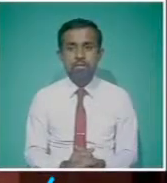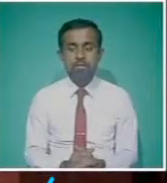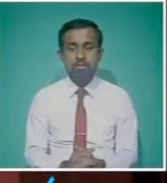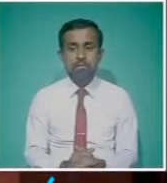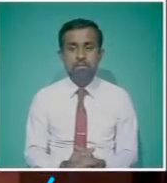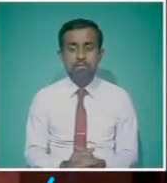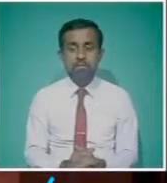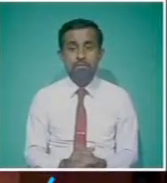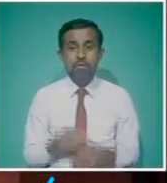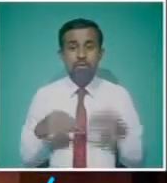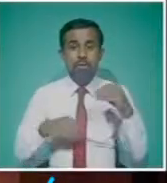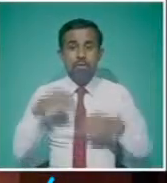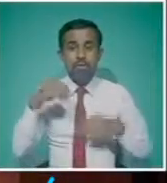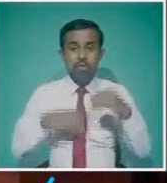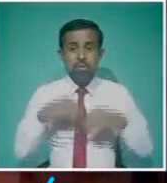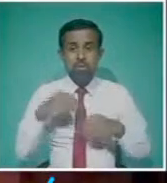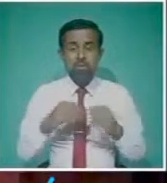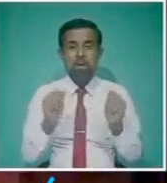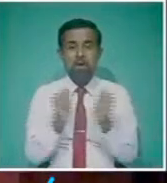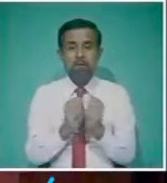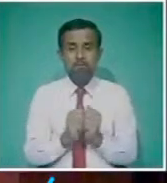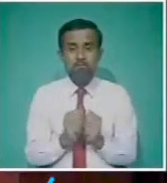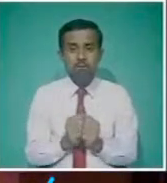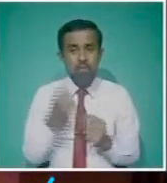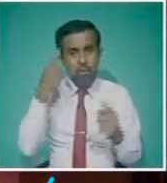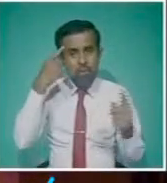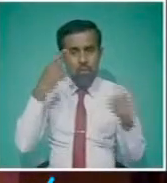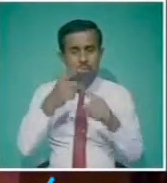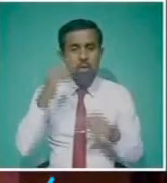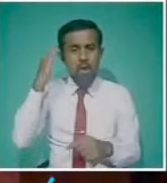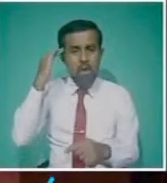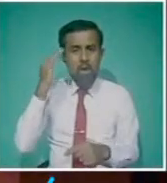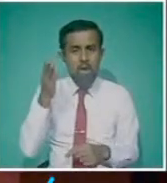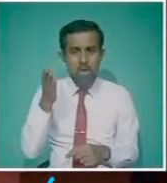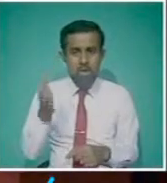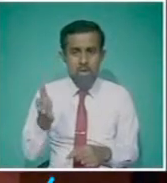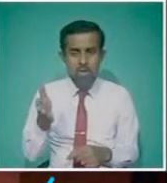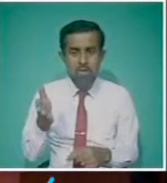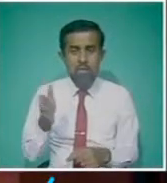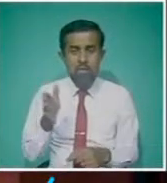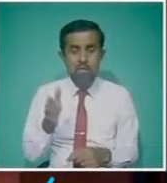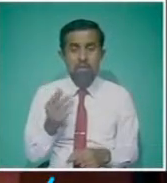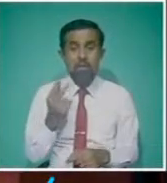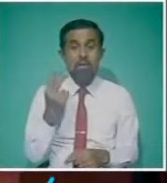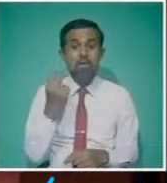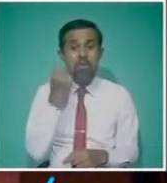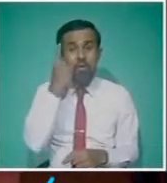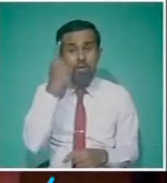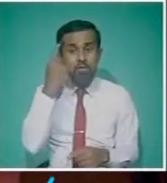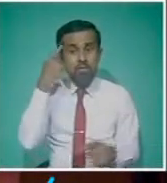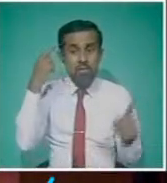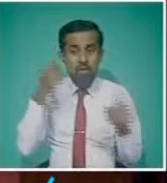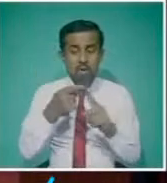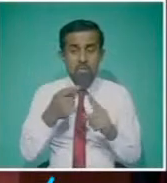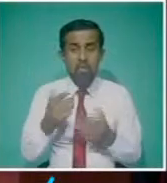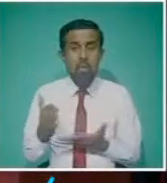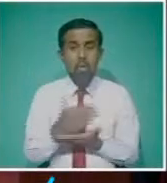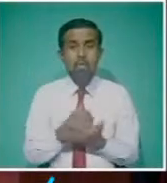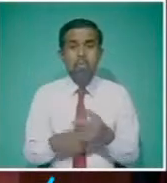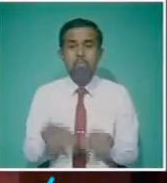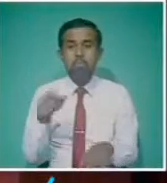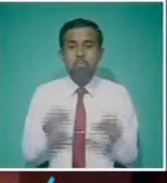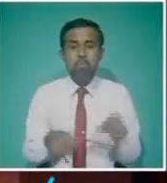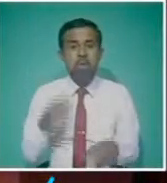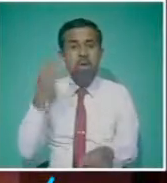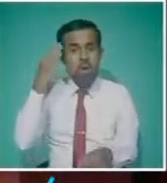beliefs. She will never be defined by political ideology. For someone that existed as a head of state for